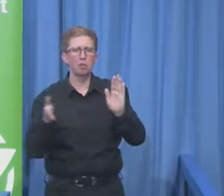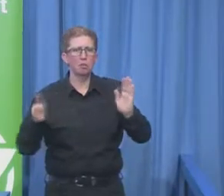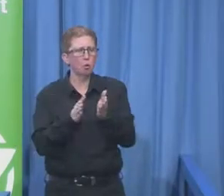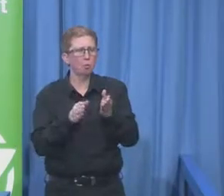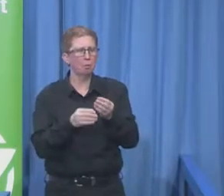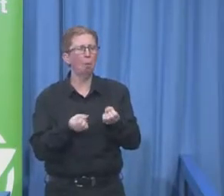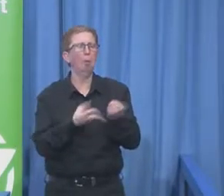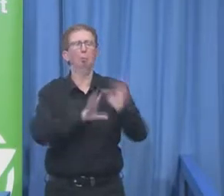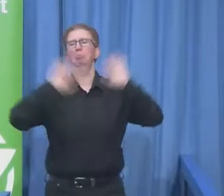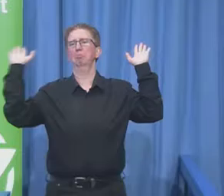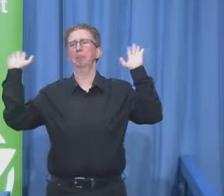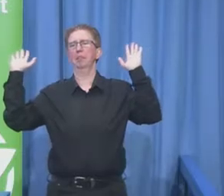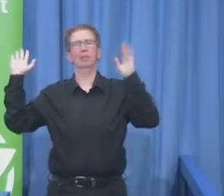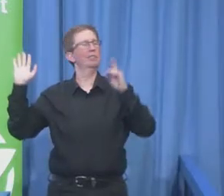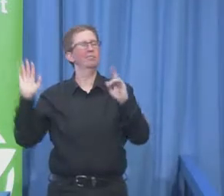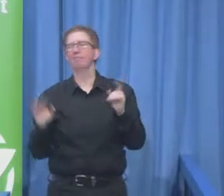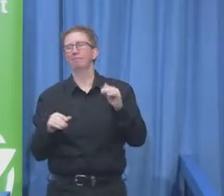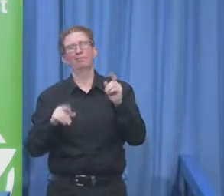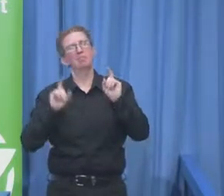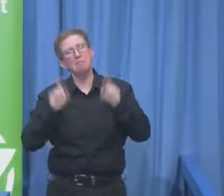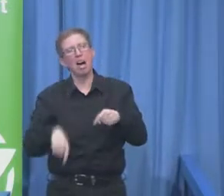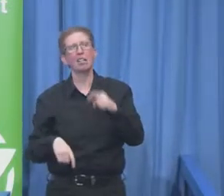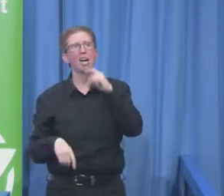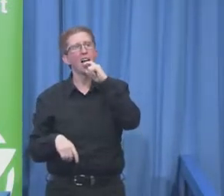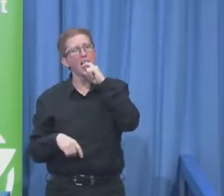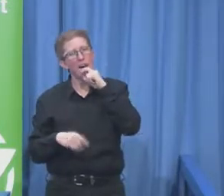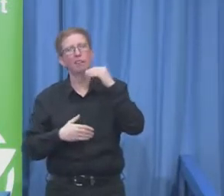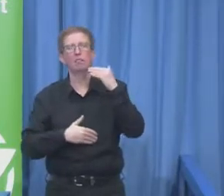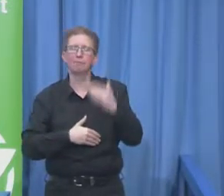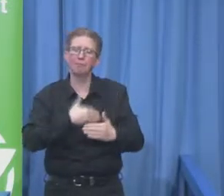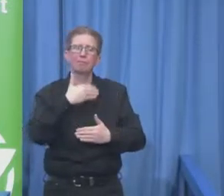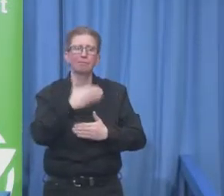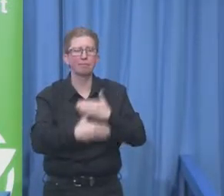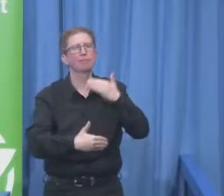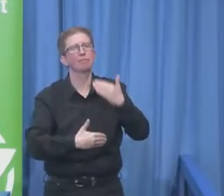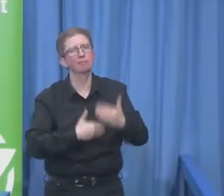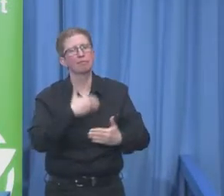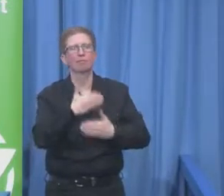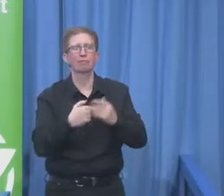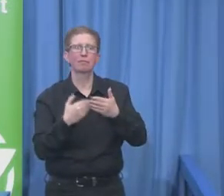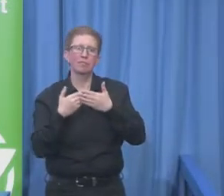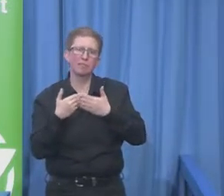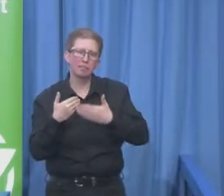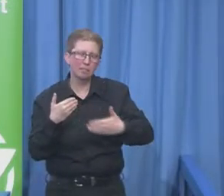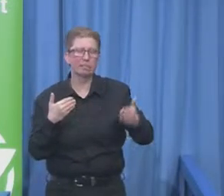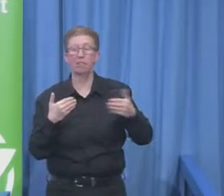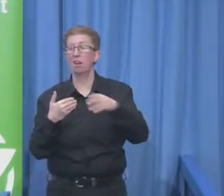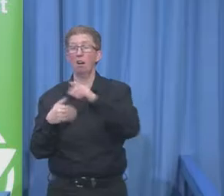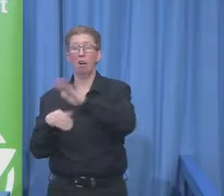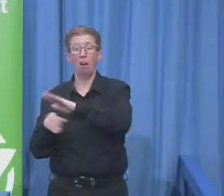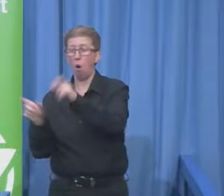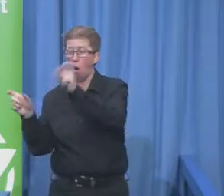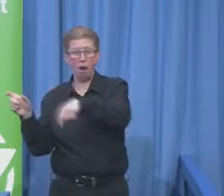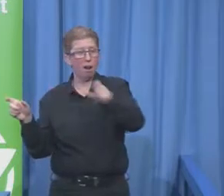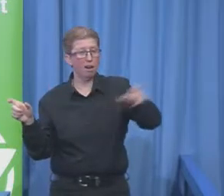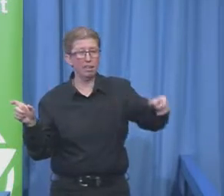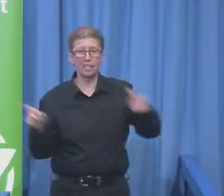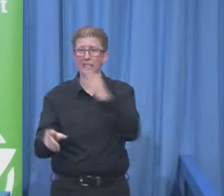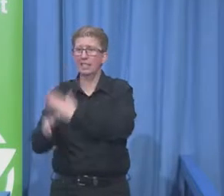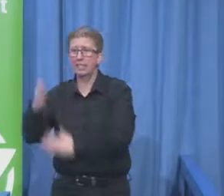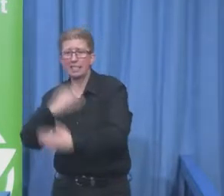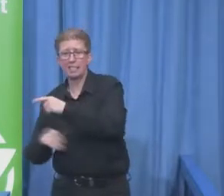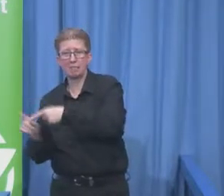that all the people with disability need to speak in one voice to create a lobby. Quite often, even in